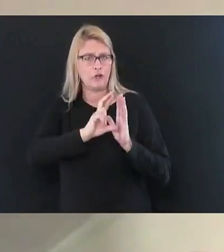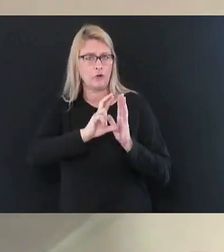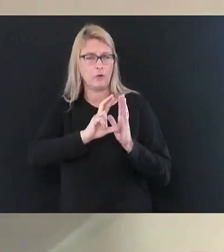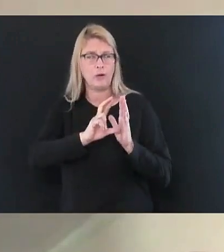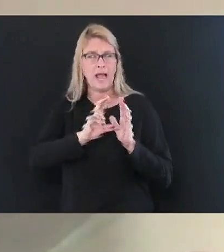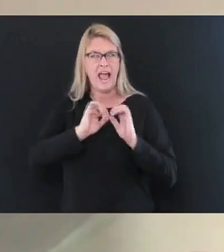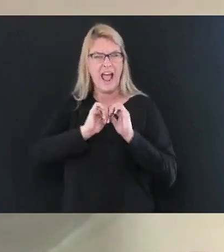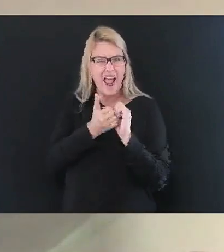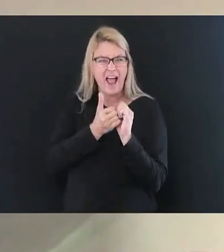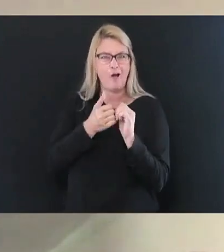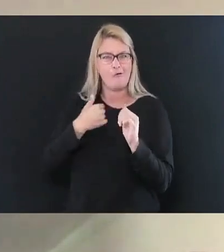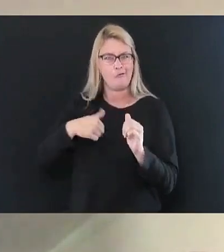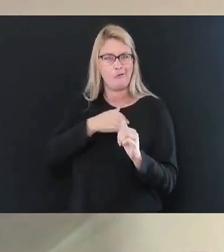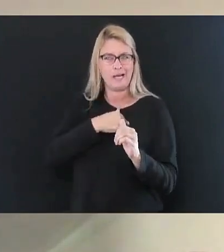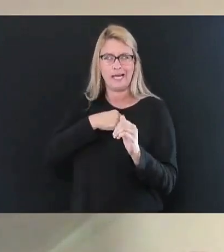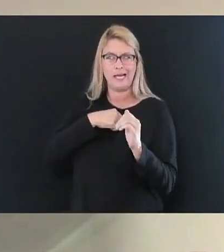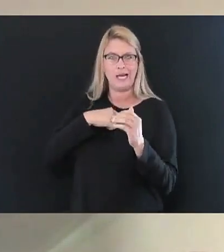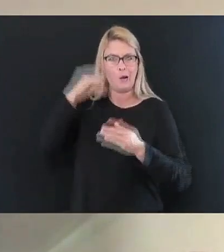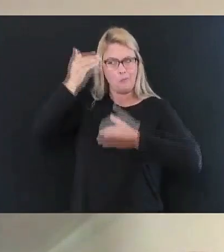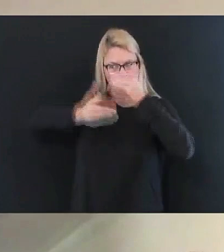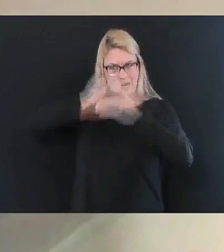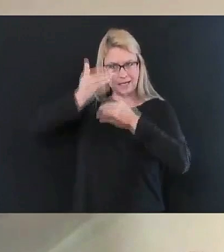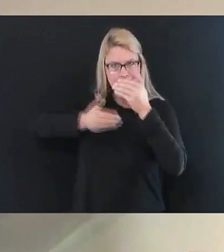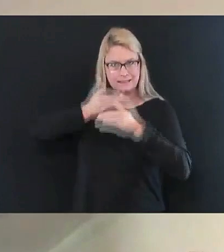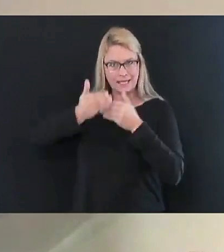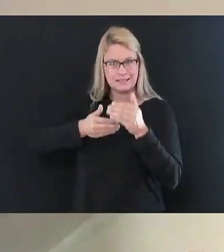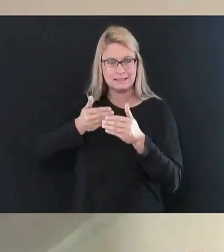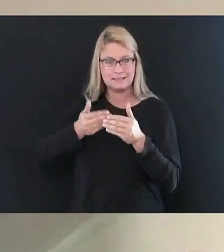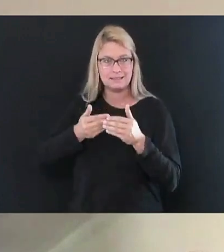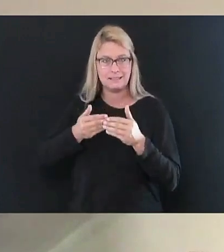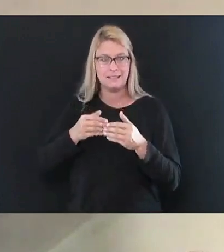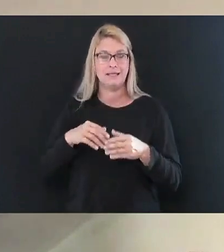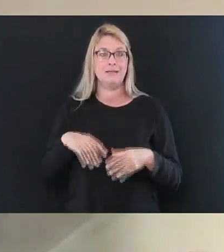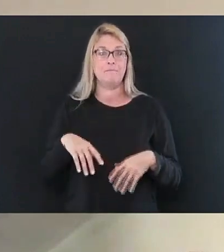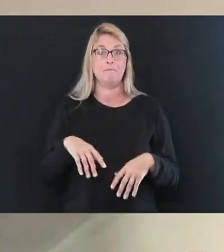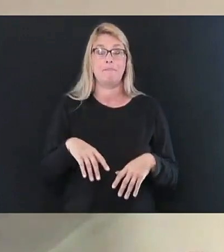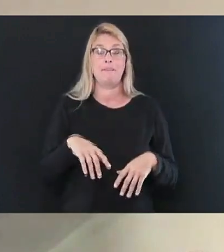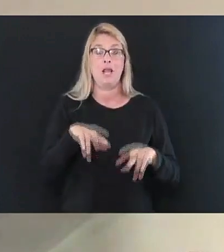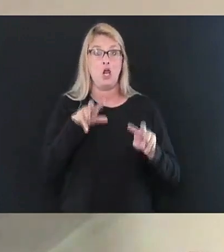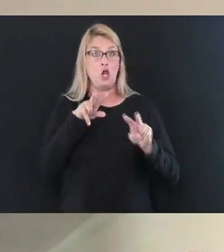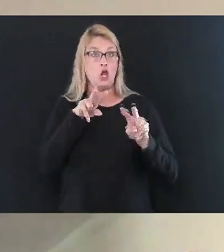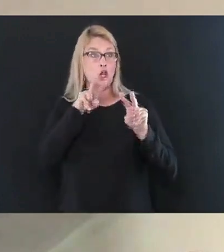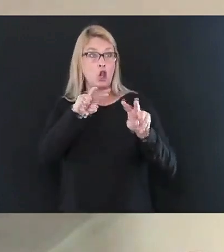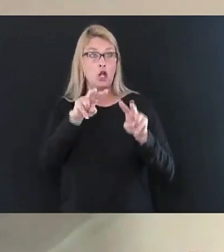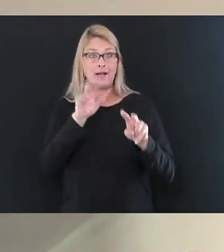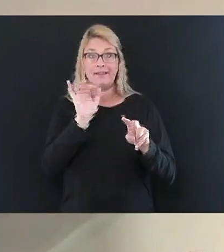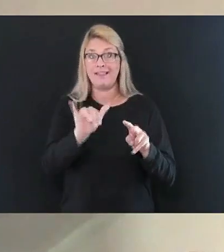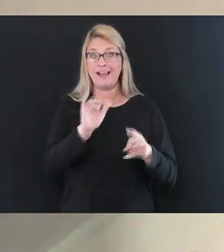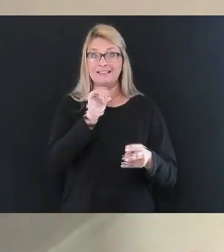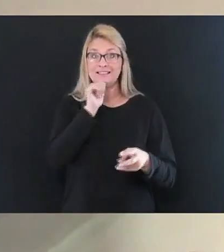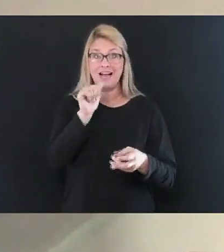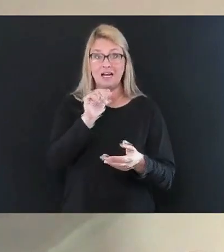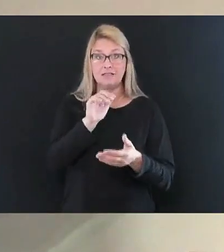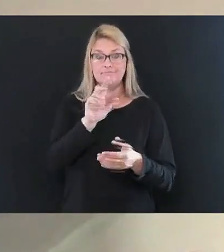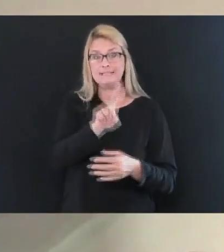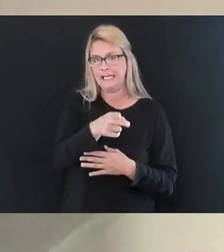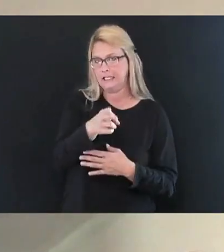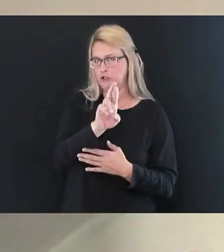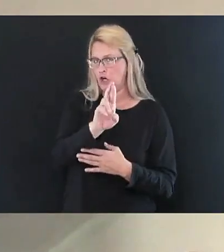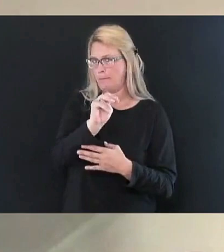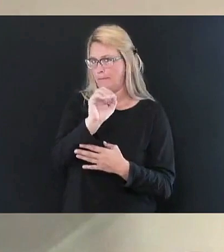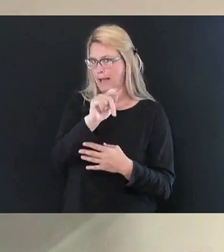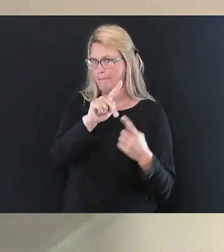rationale to look at this map as not a school map, not a sports map, but a public health alert